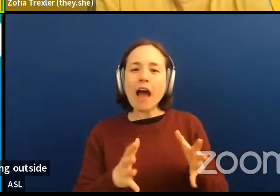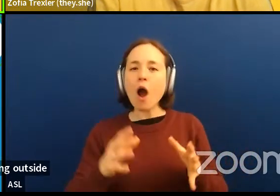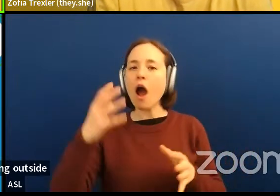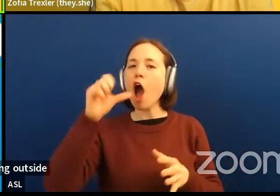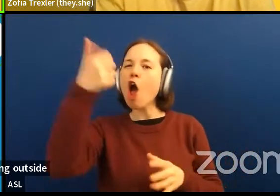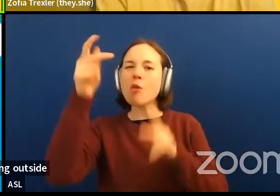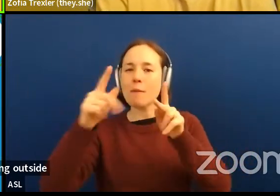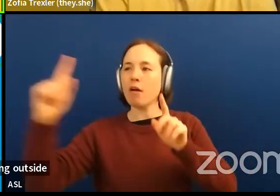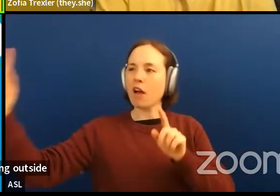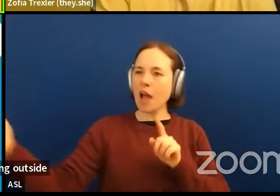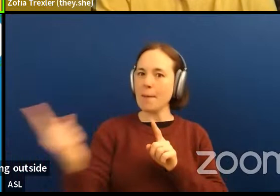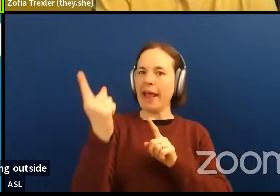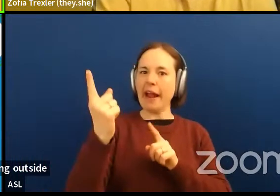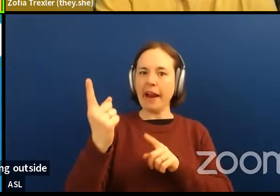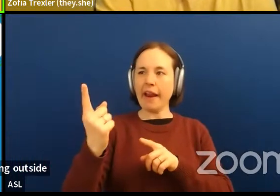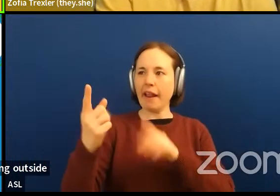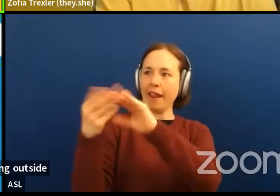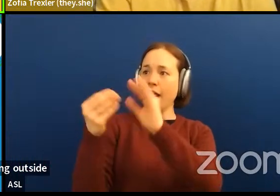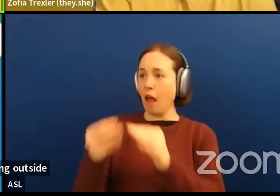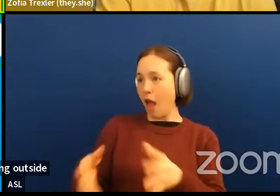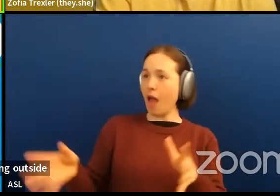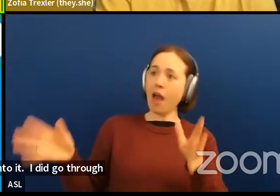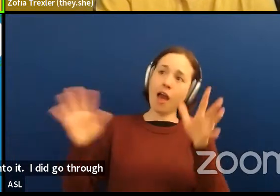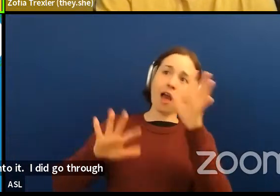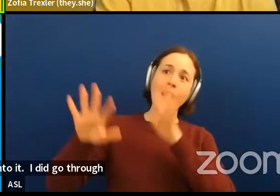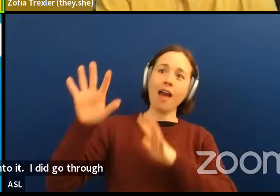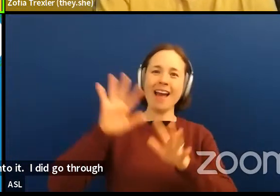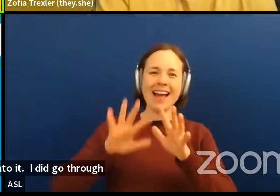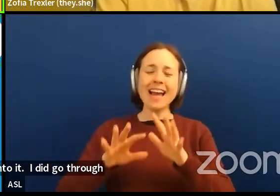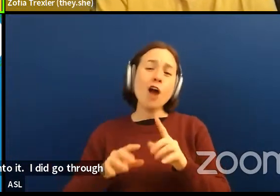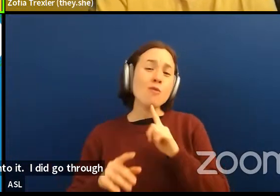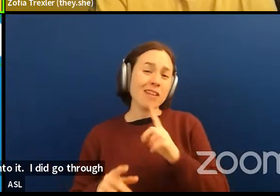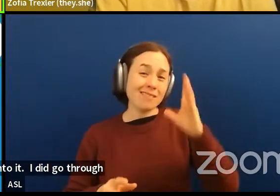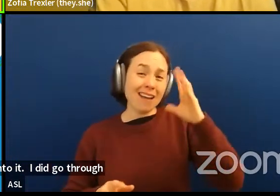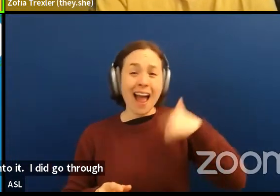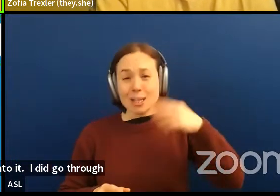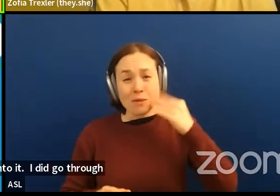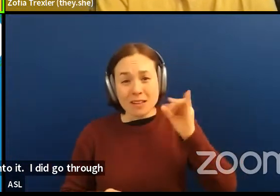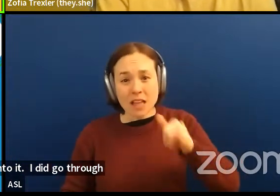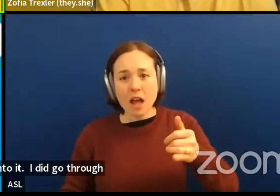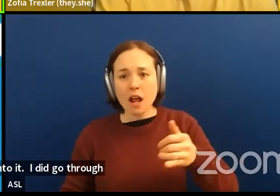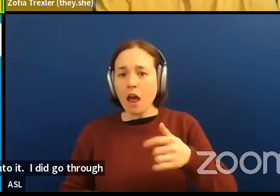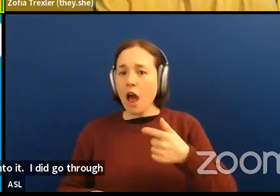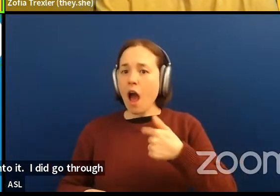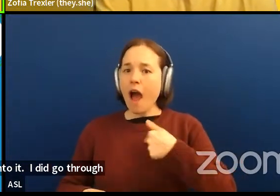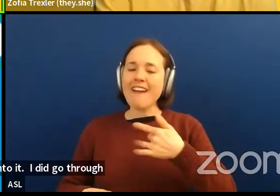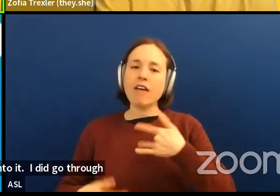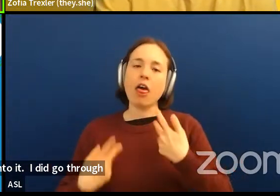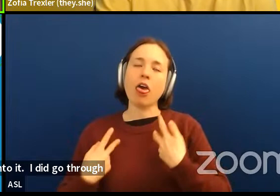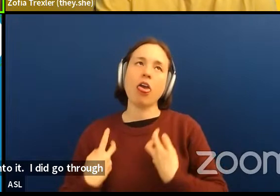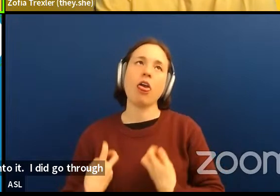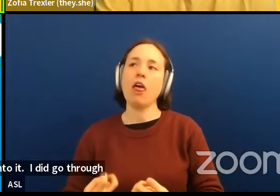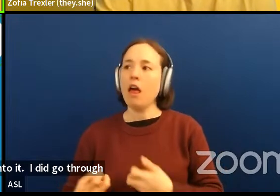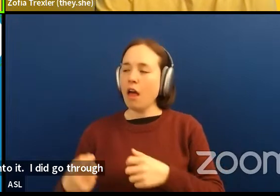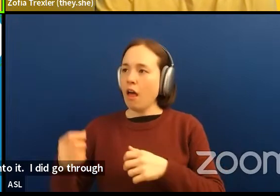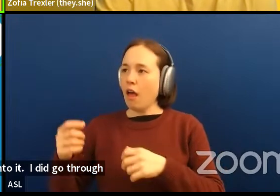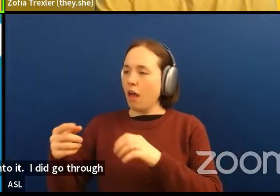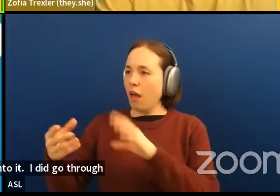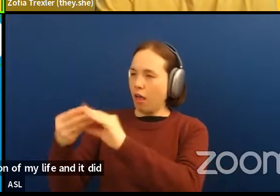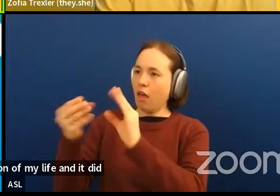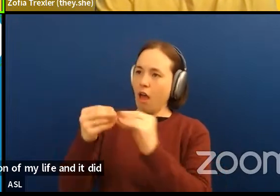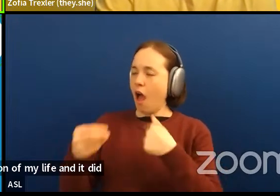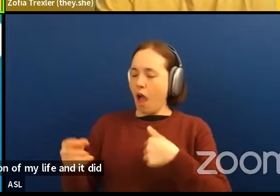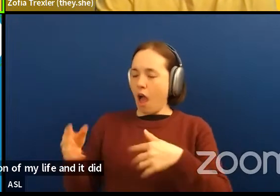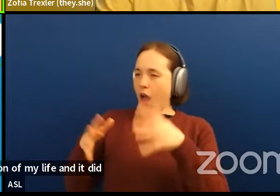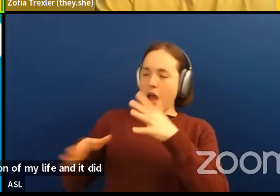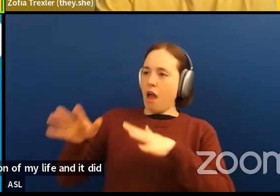in one big portion of my life. And it did take a big toll on me. And it wasn't until I started